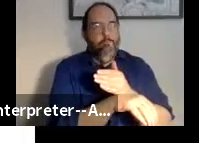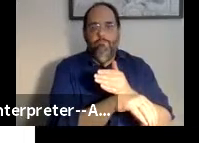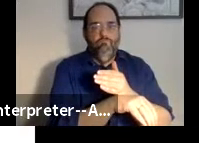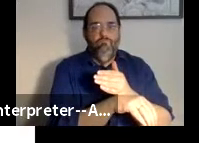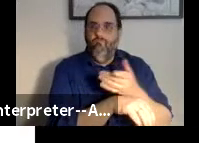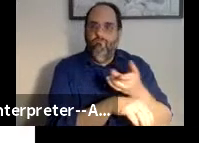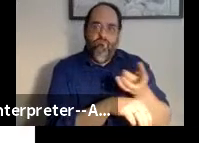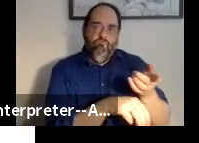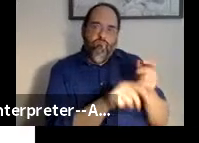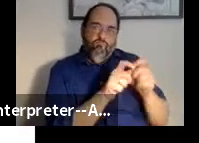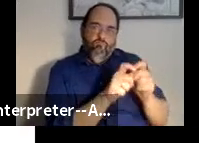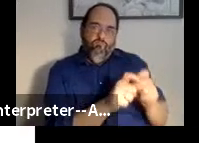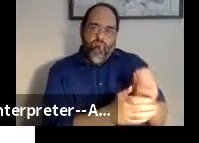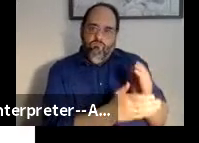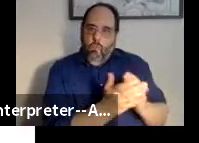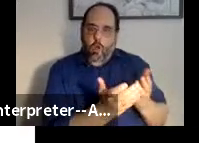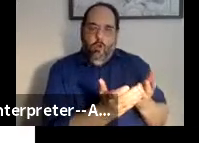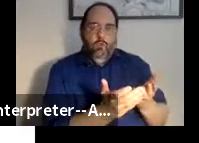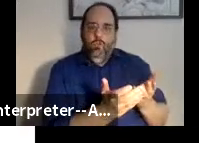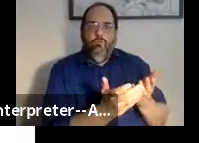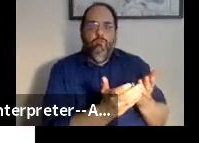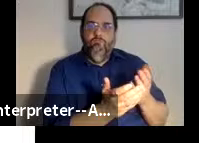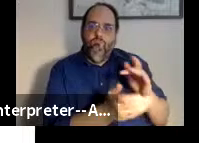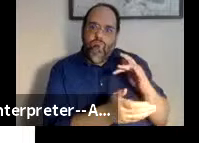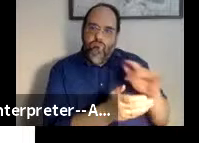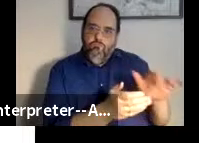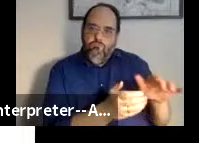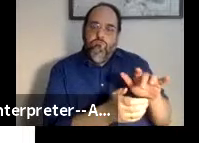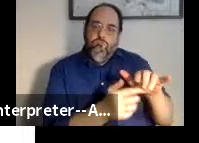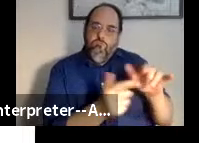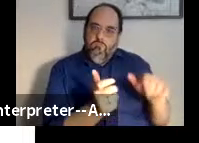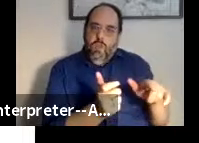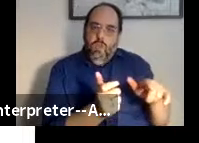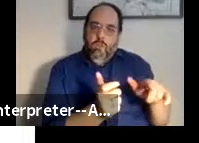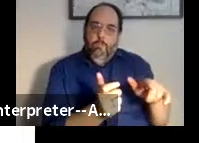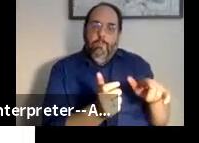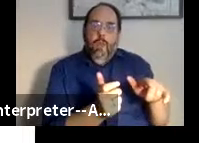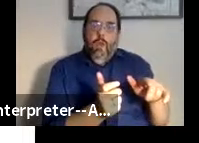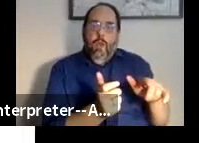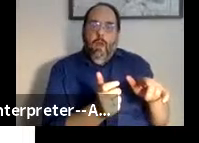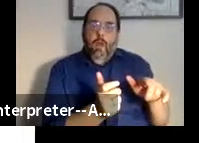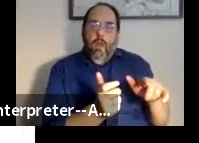those specific elements, places, or spaces or facilities.